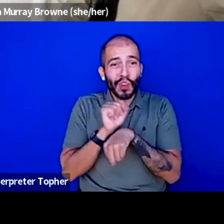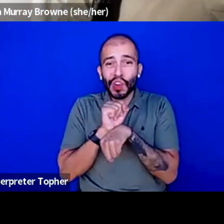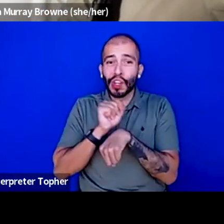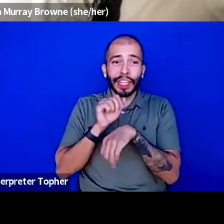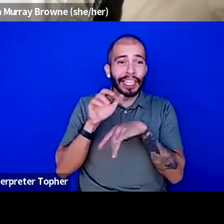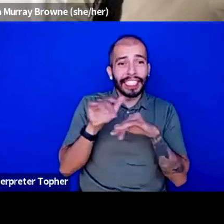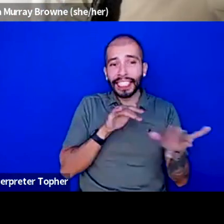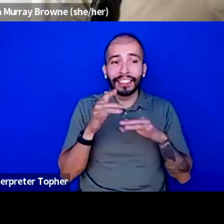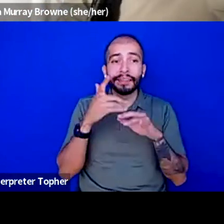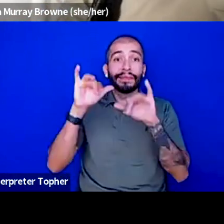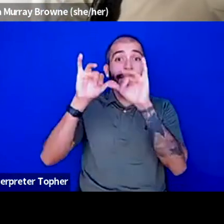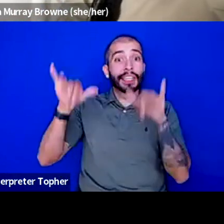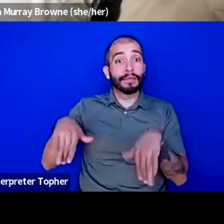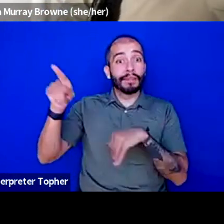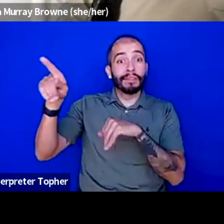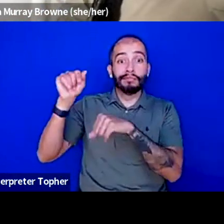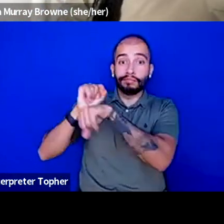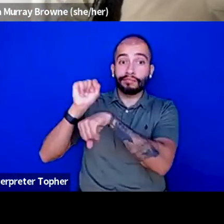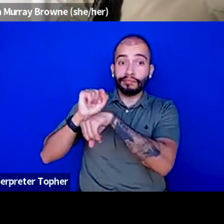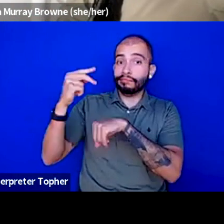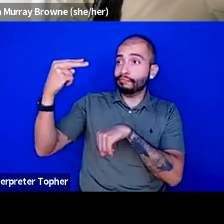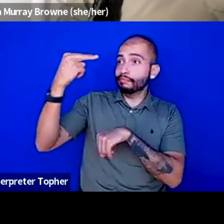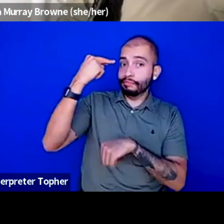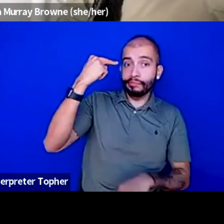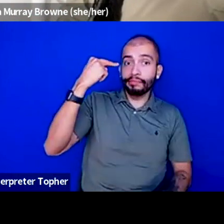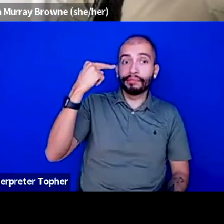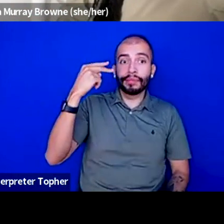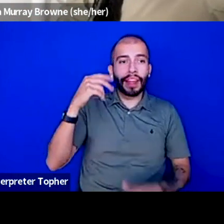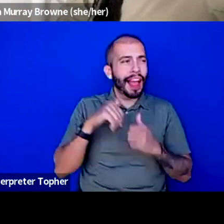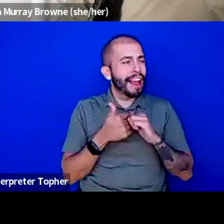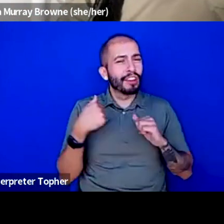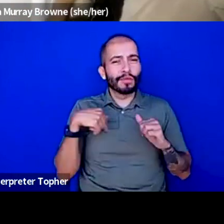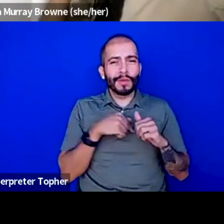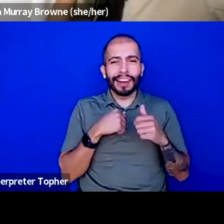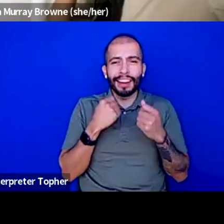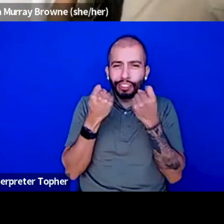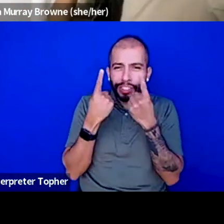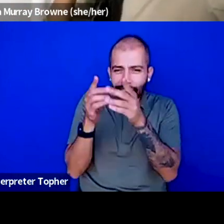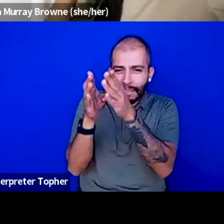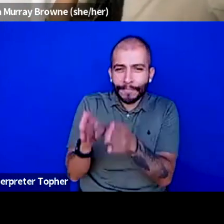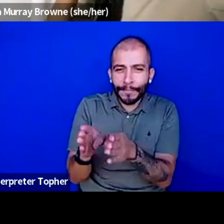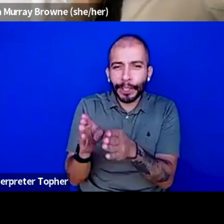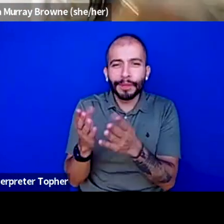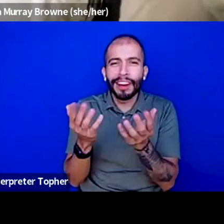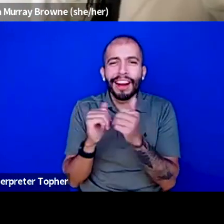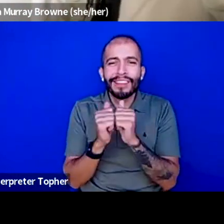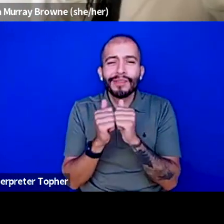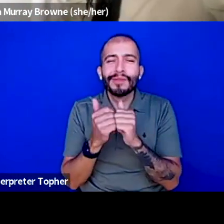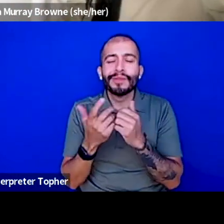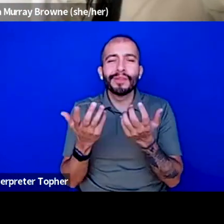So when I go then into the idea of kind of research, right? Ultimately, when we're in these disciplines, we're to